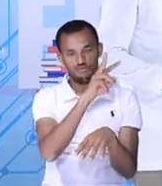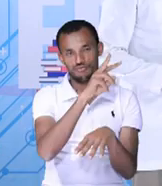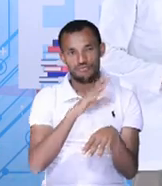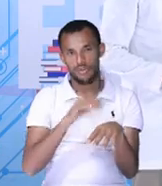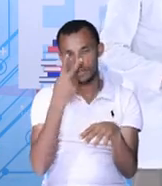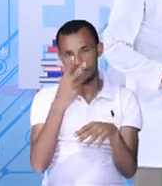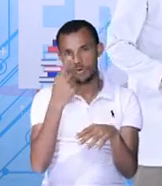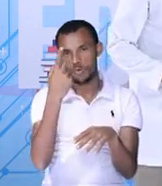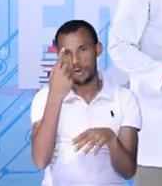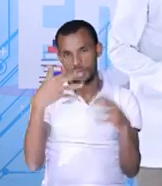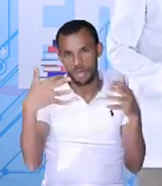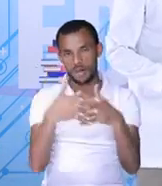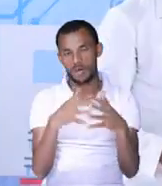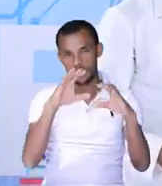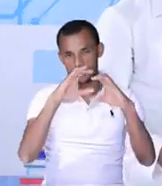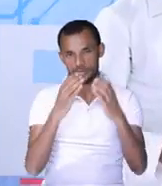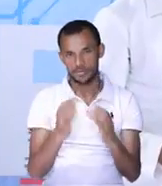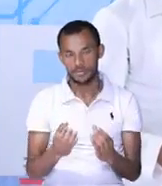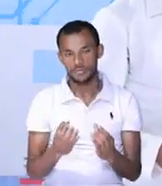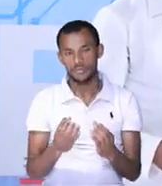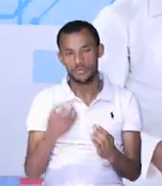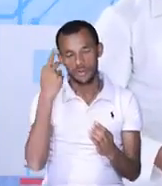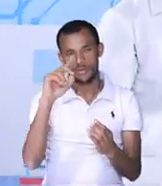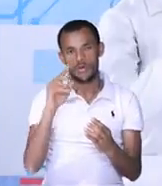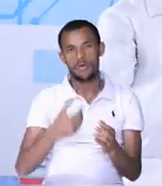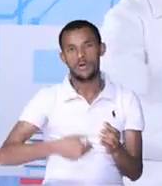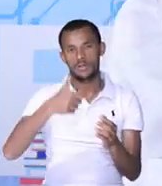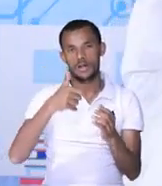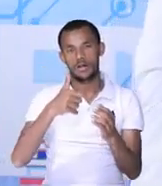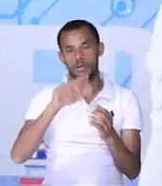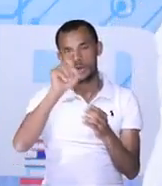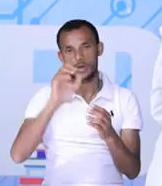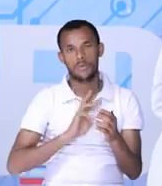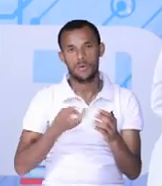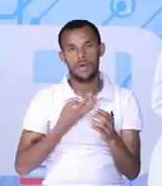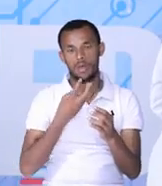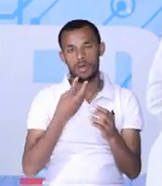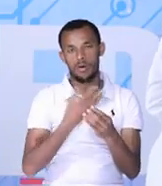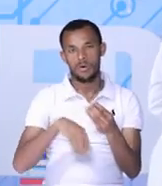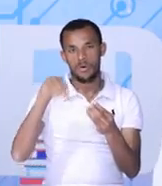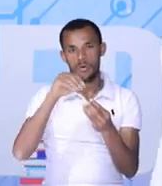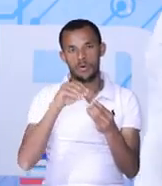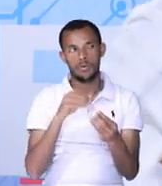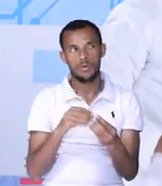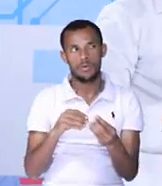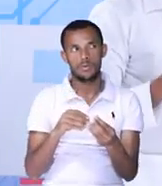we have just used one integration by part for original equation. Next, we have also